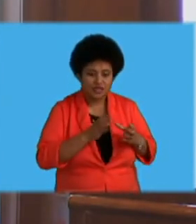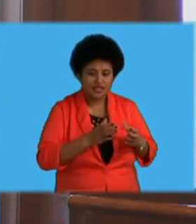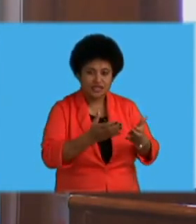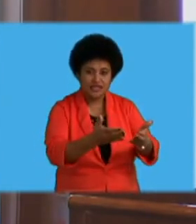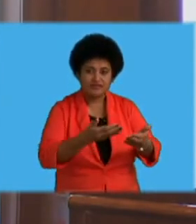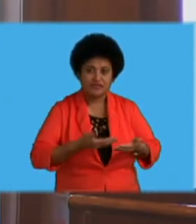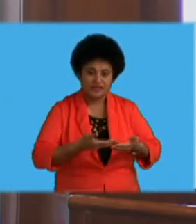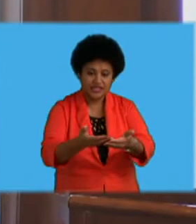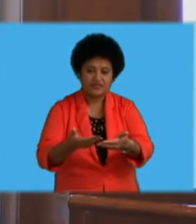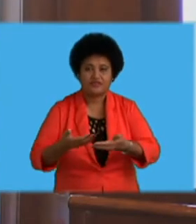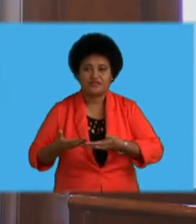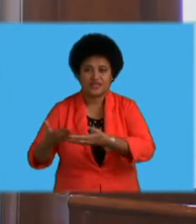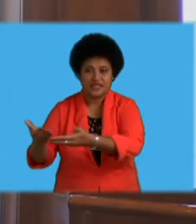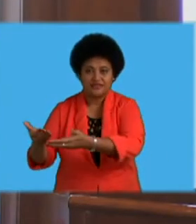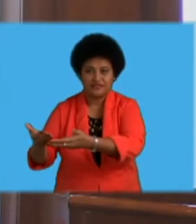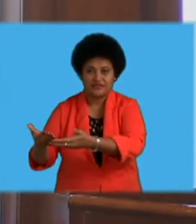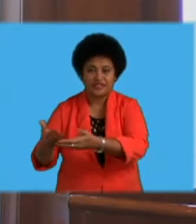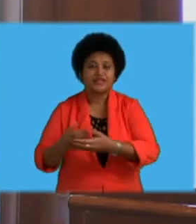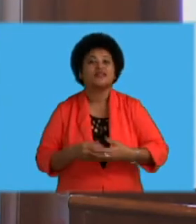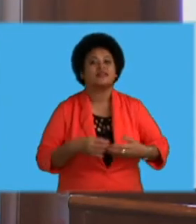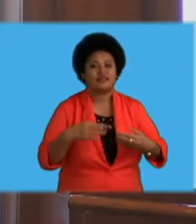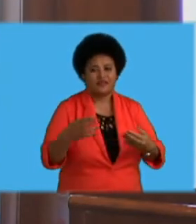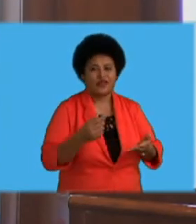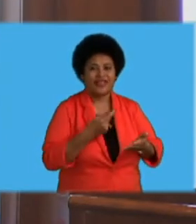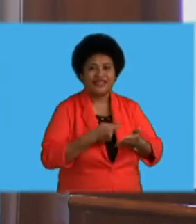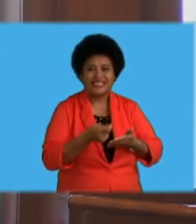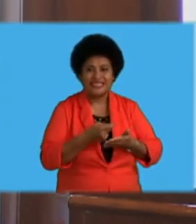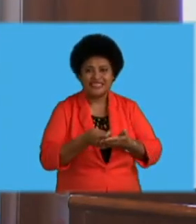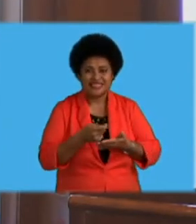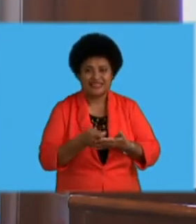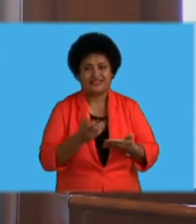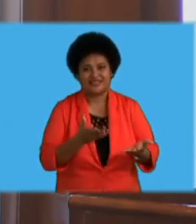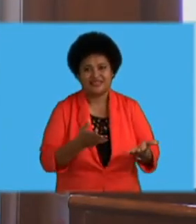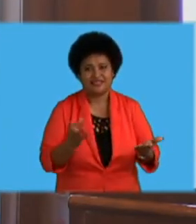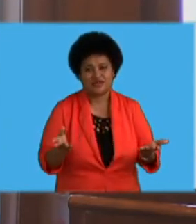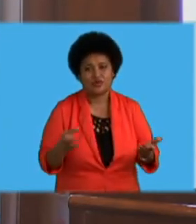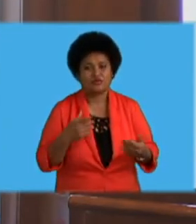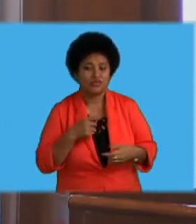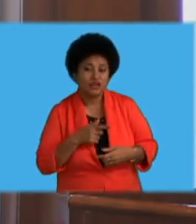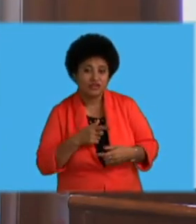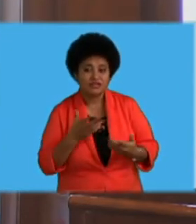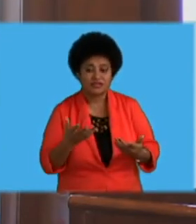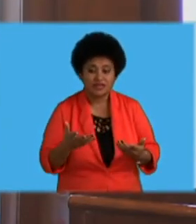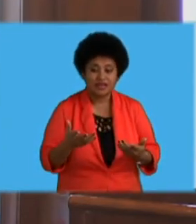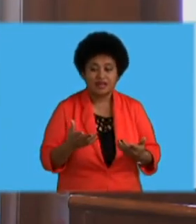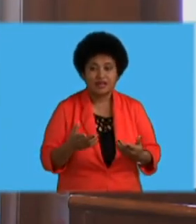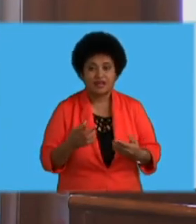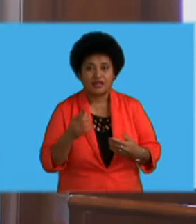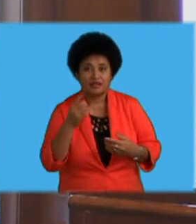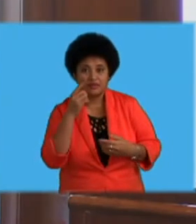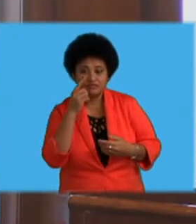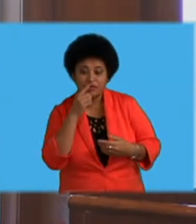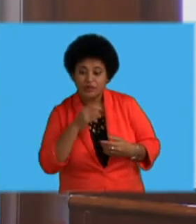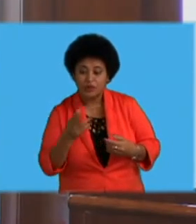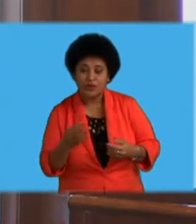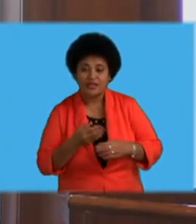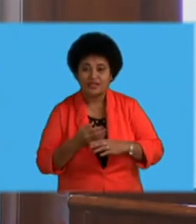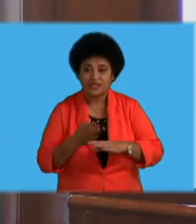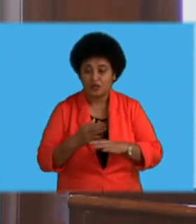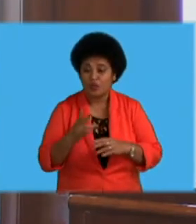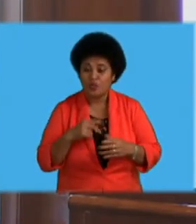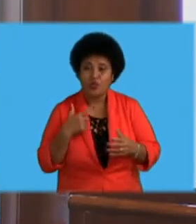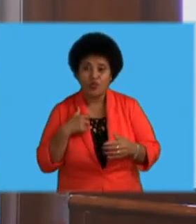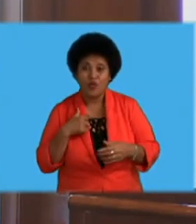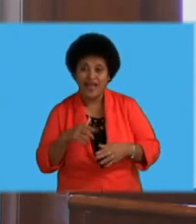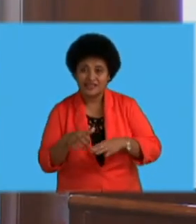and it was evident on the face of the recipients that their restlessness and uneasiness with their prospects on the renewed leases was